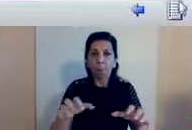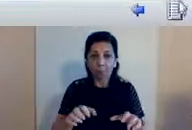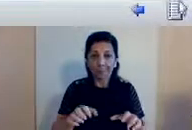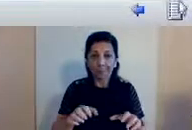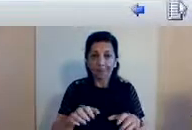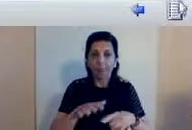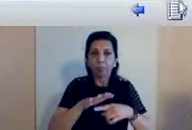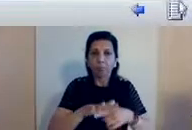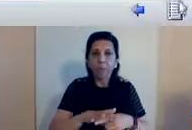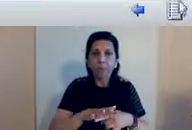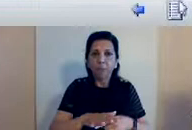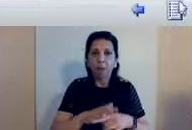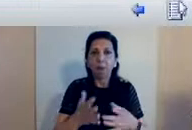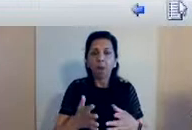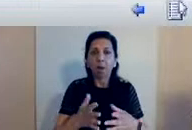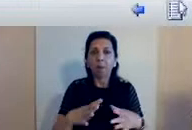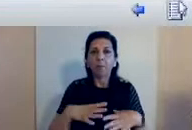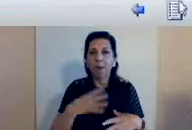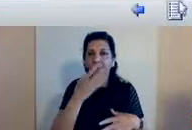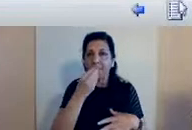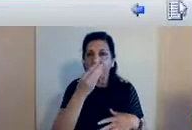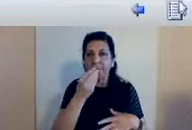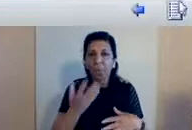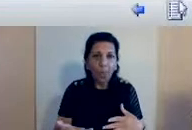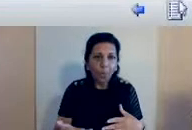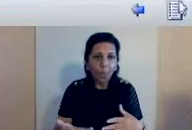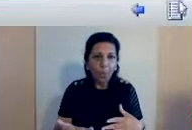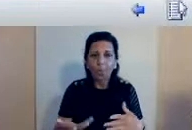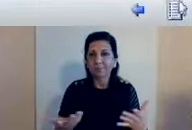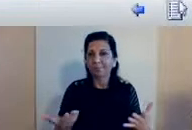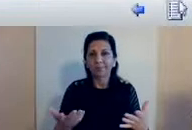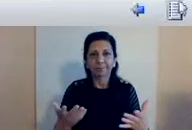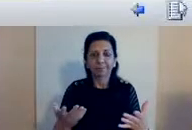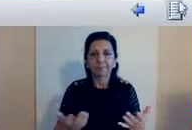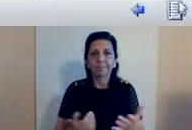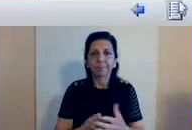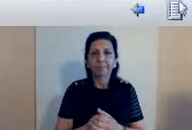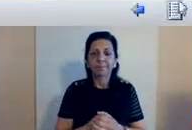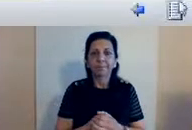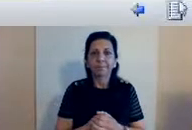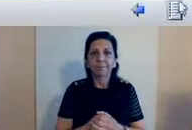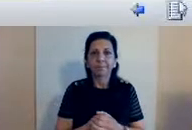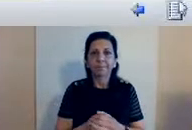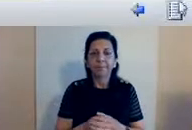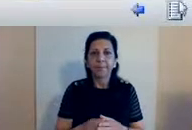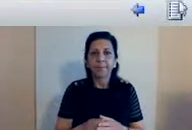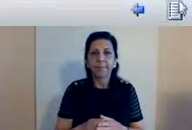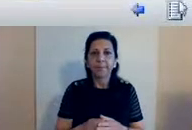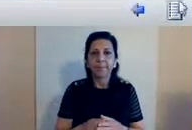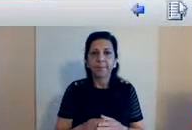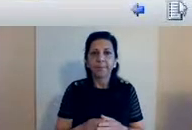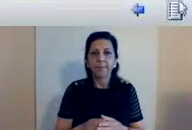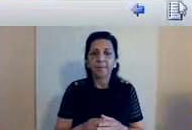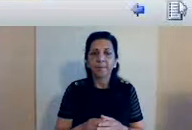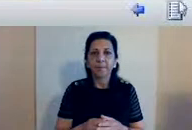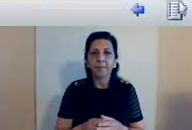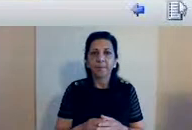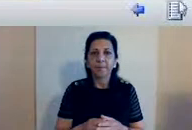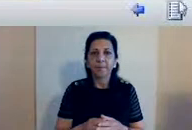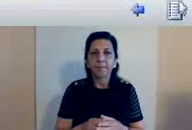we're preparing for flu as a good example of that. And of course, as we're all concerned